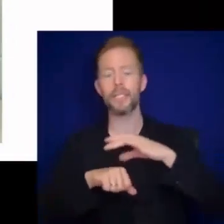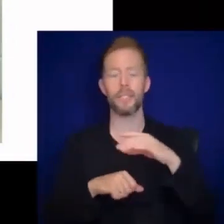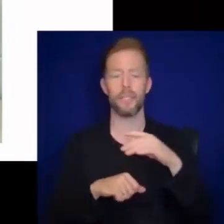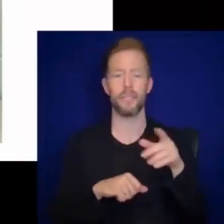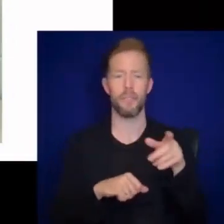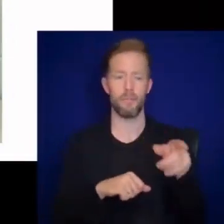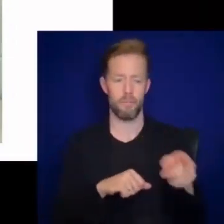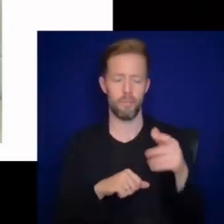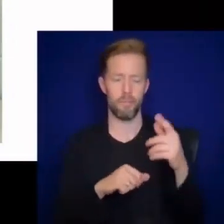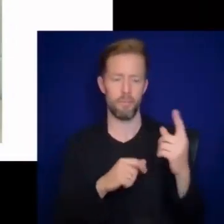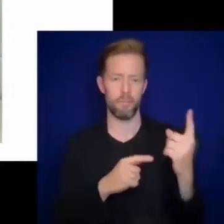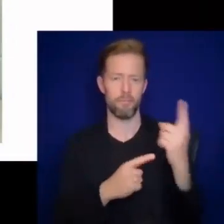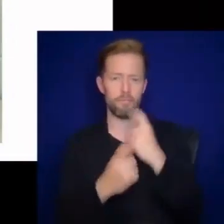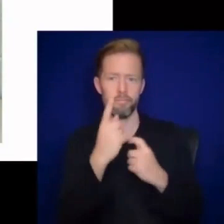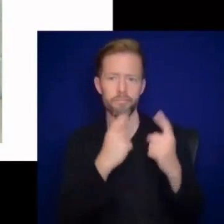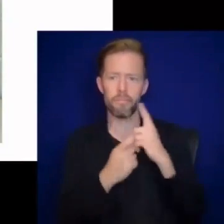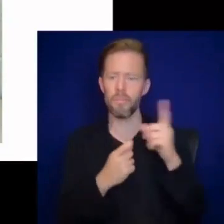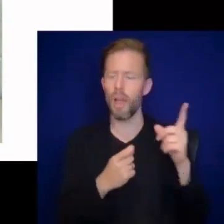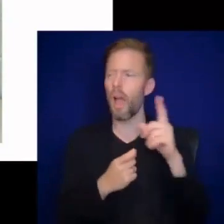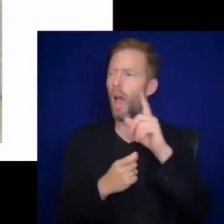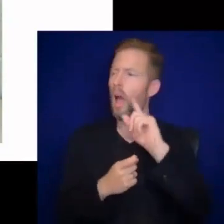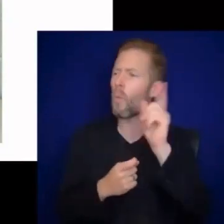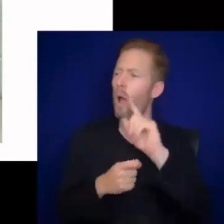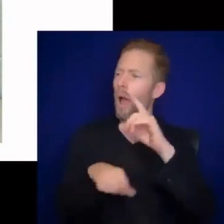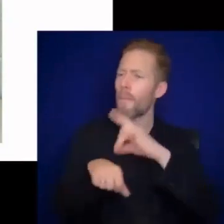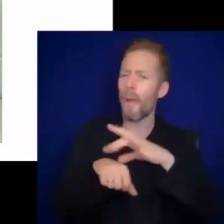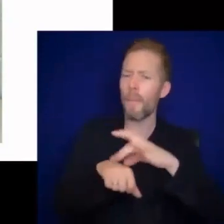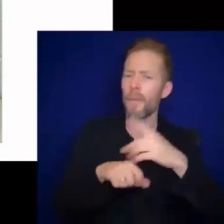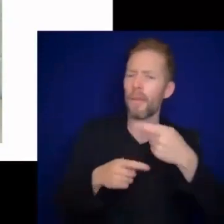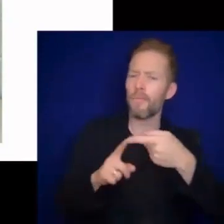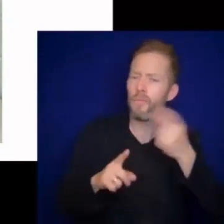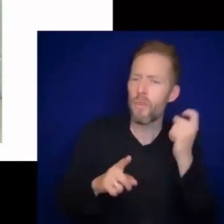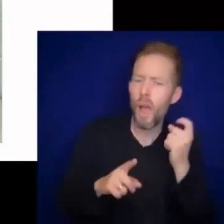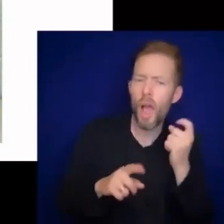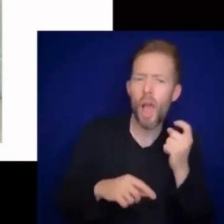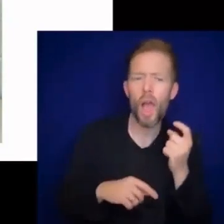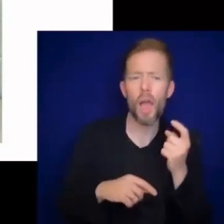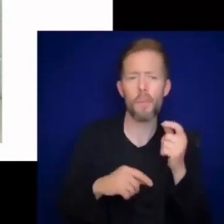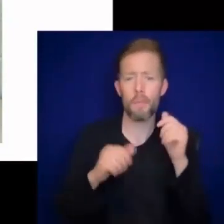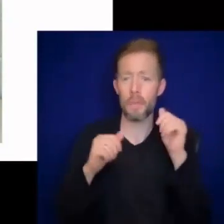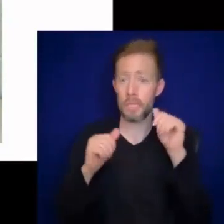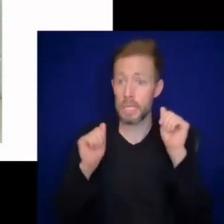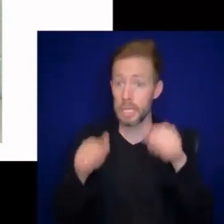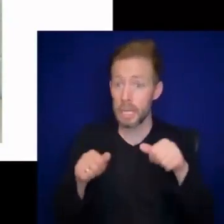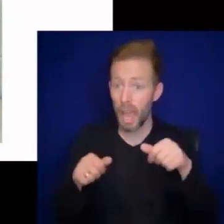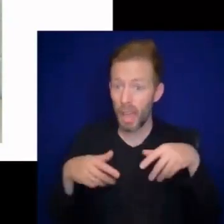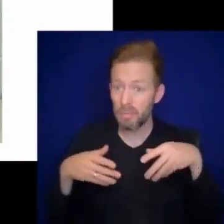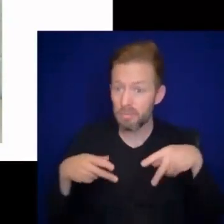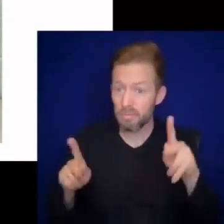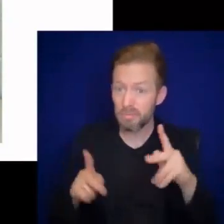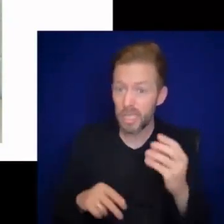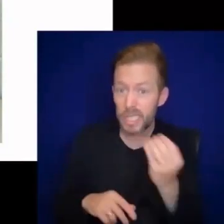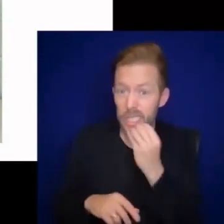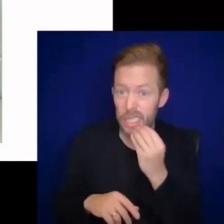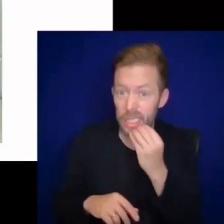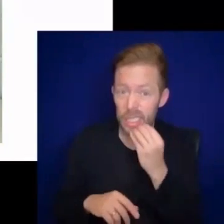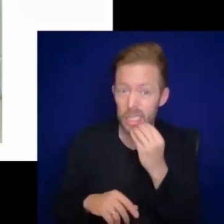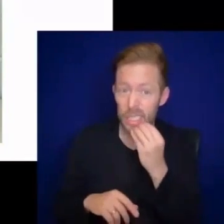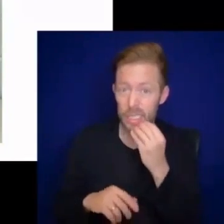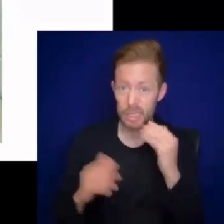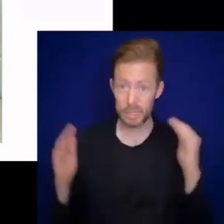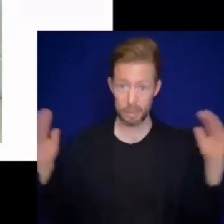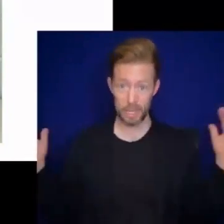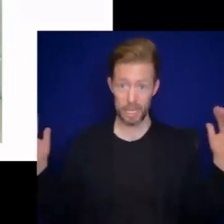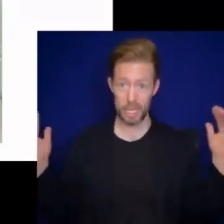so they had questions at that time about where do pumpkins come from? Can you eat the pumpkins? How